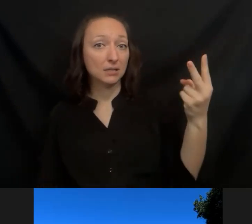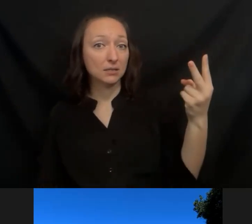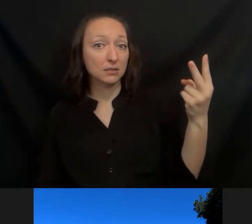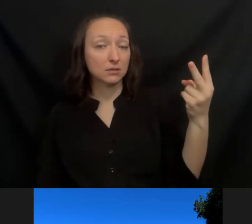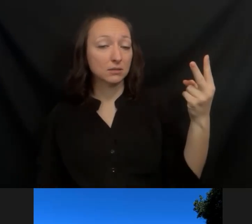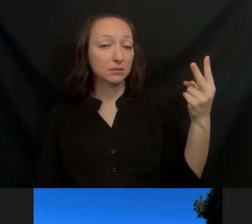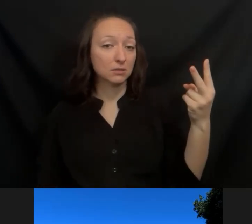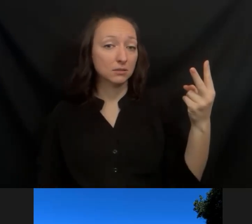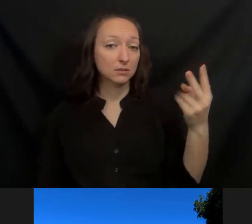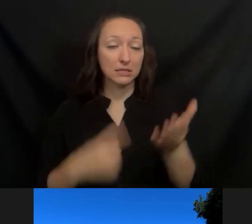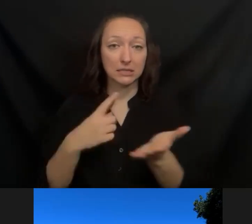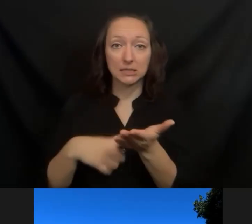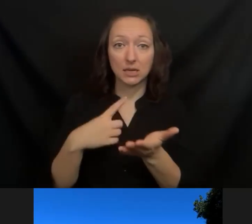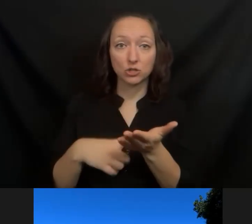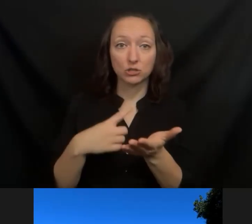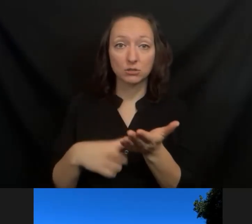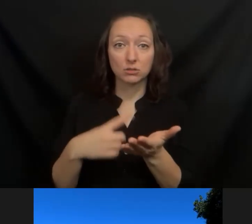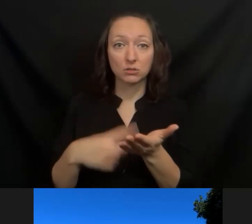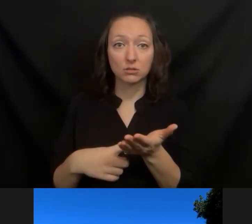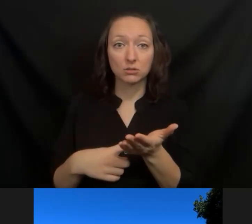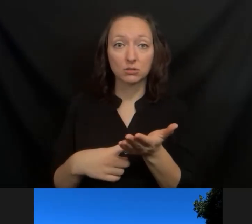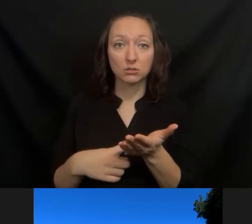Any discussion?